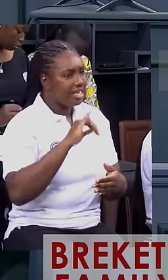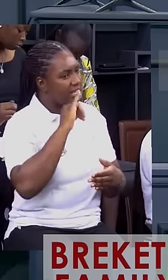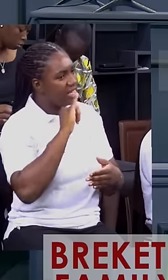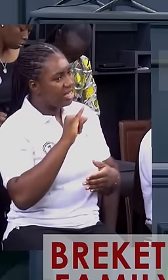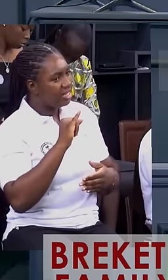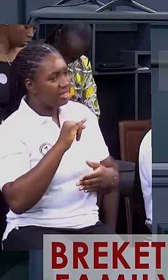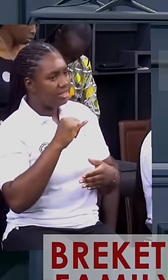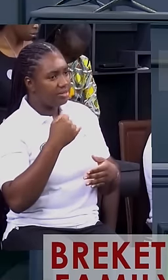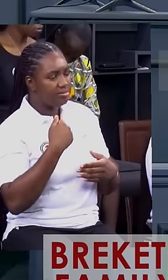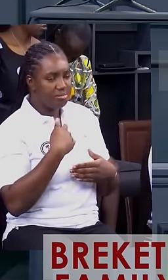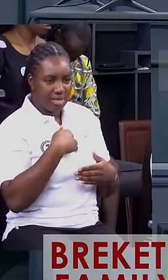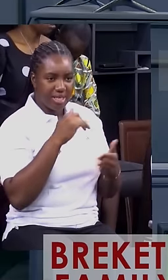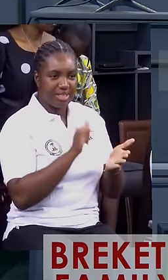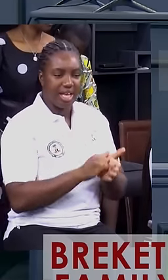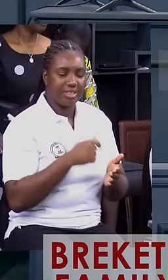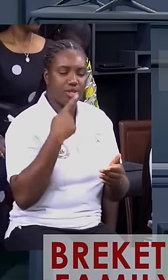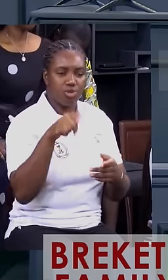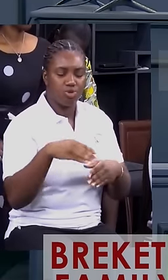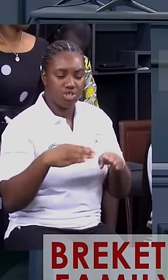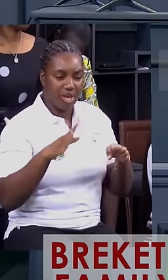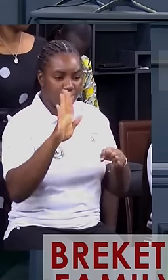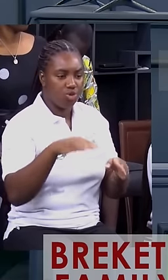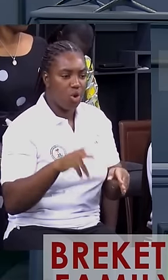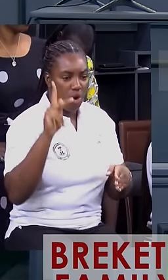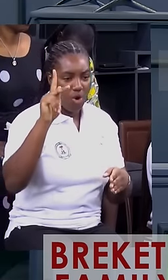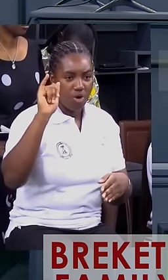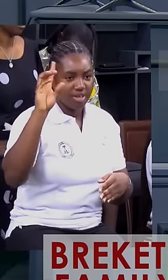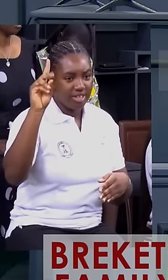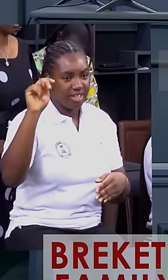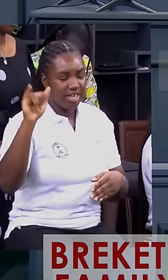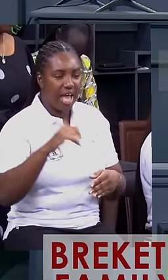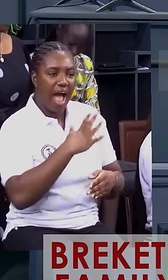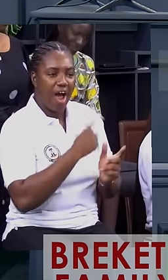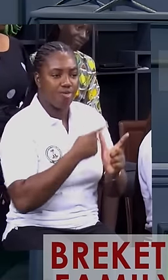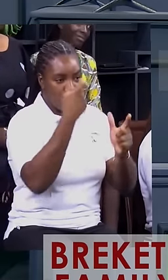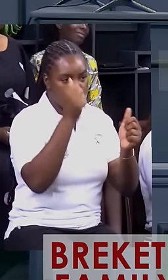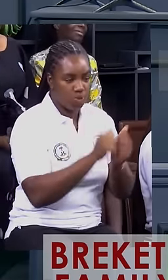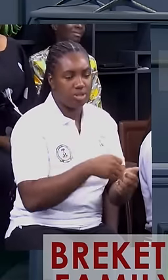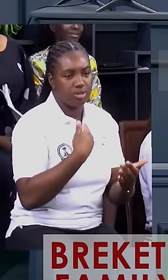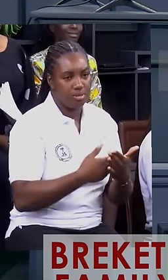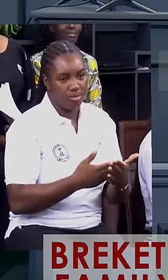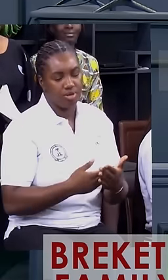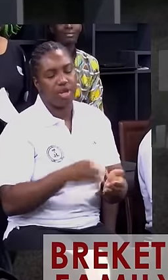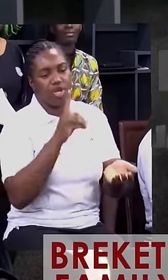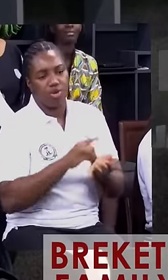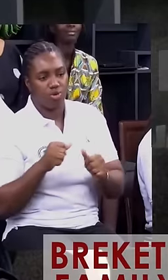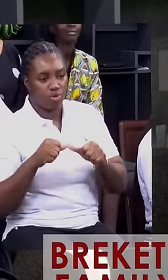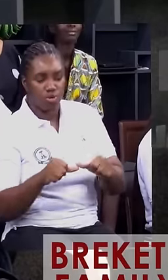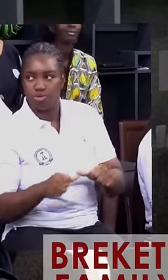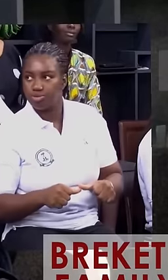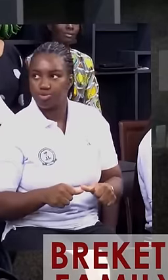make you sell your kidney for 1 million naira. Now me talk say make them run with the money again. Doctor, continue. Thank you, Honorary President.